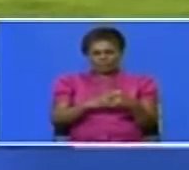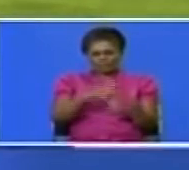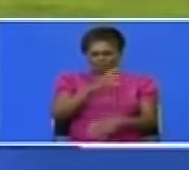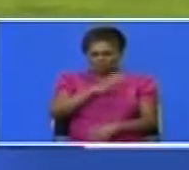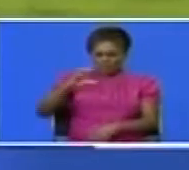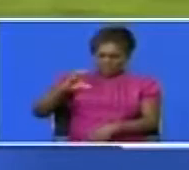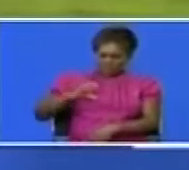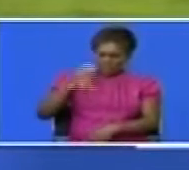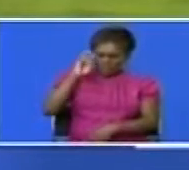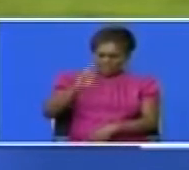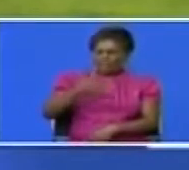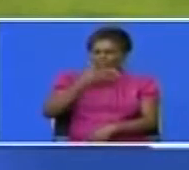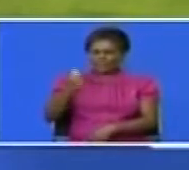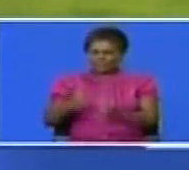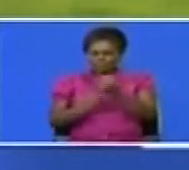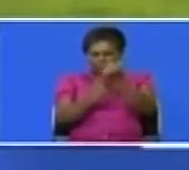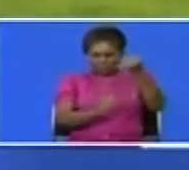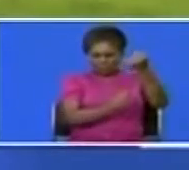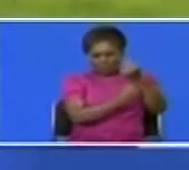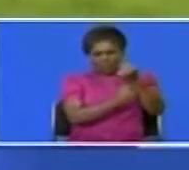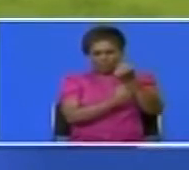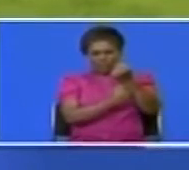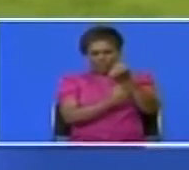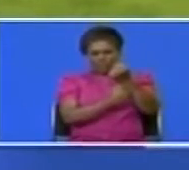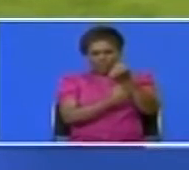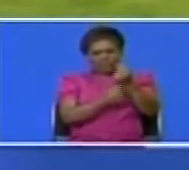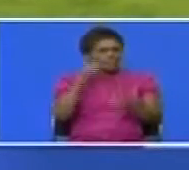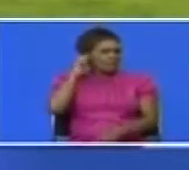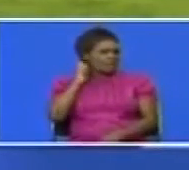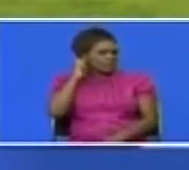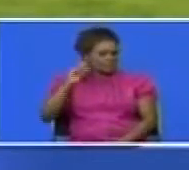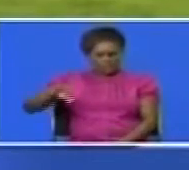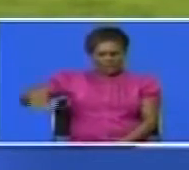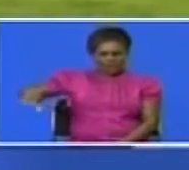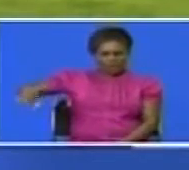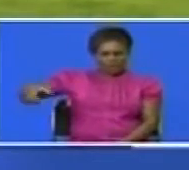has seen it fit to sponsor the inaugural Nandi County